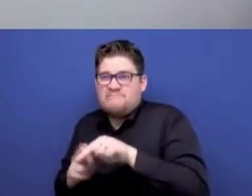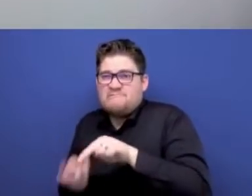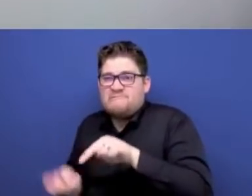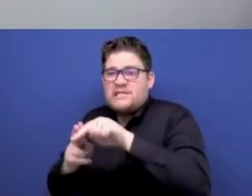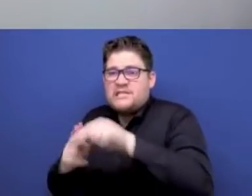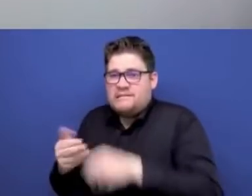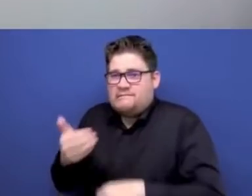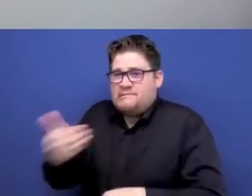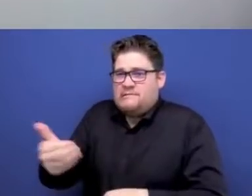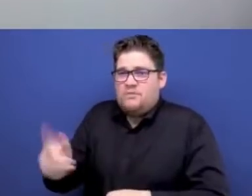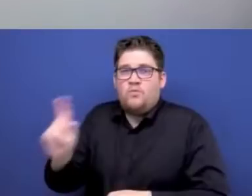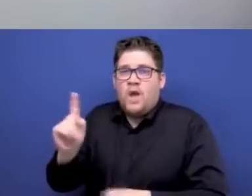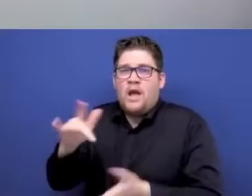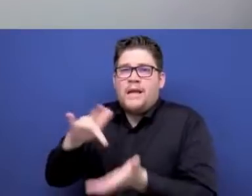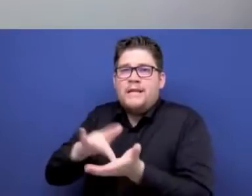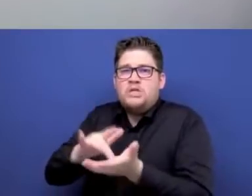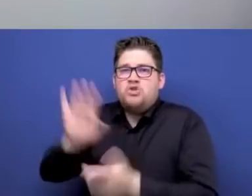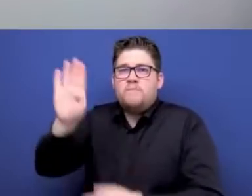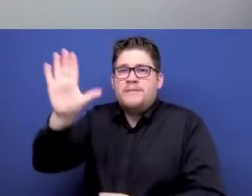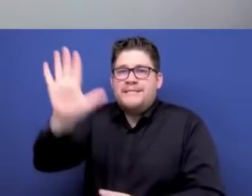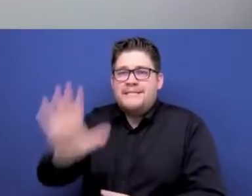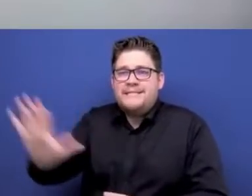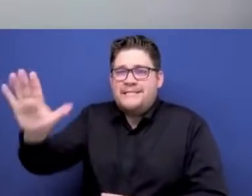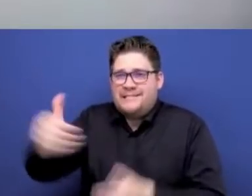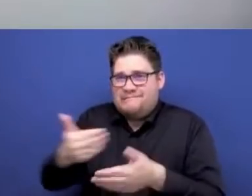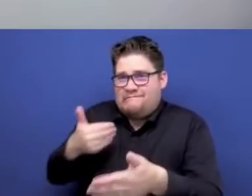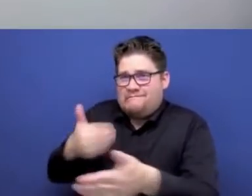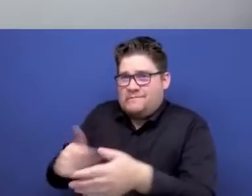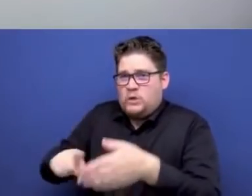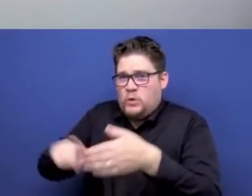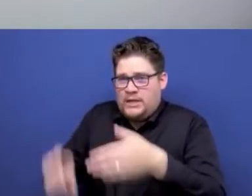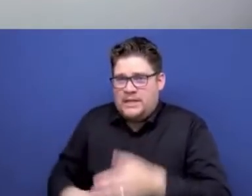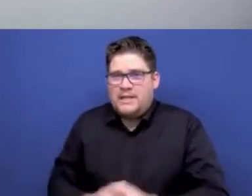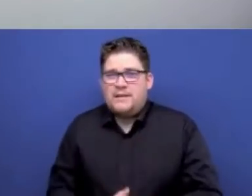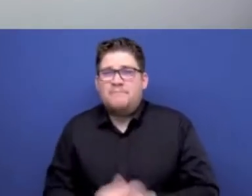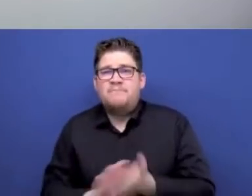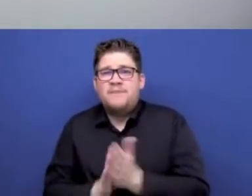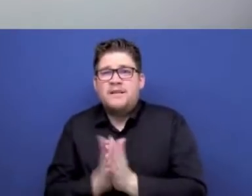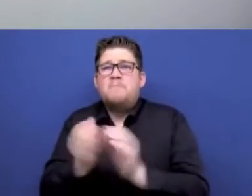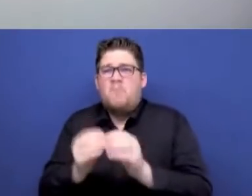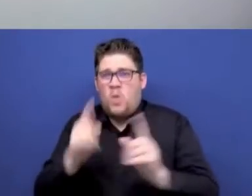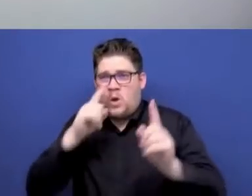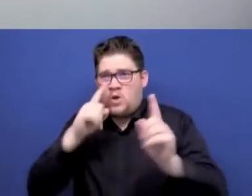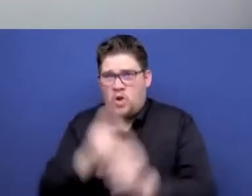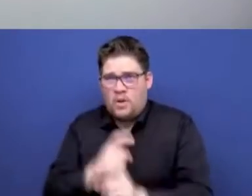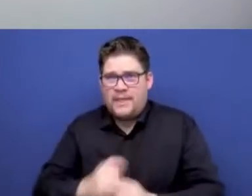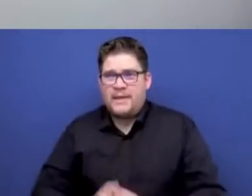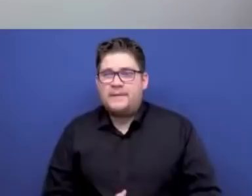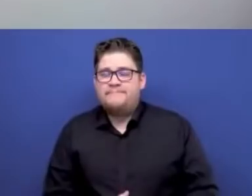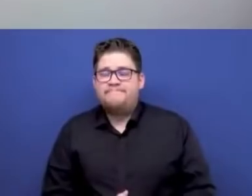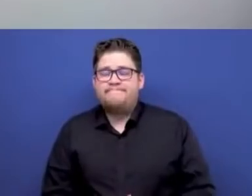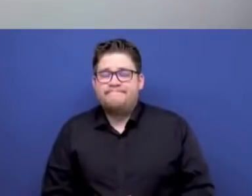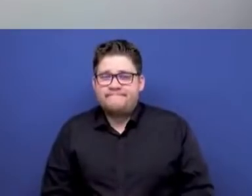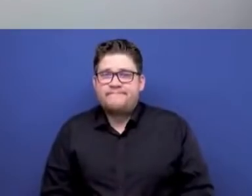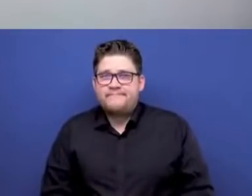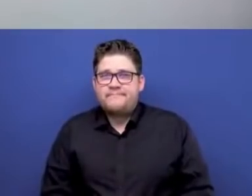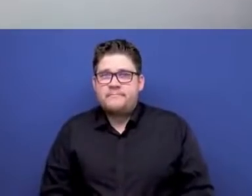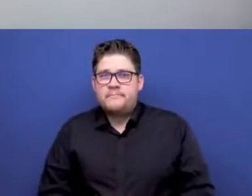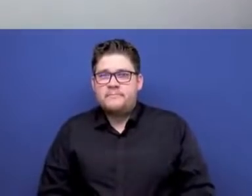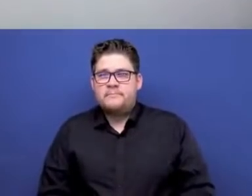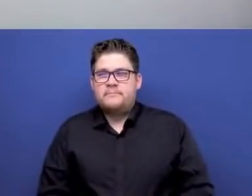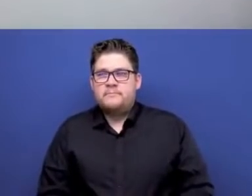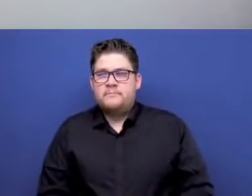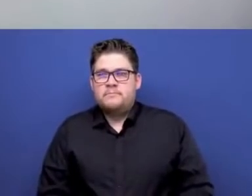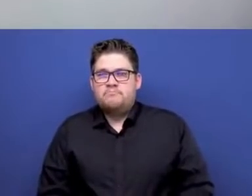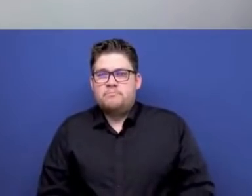add an additional complication, as we know, to the challenges that people are facing right now. And I want to just remind